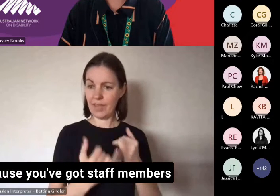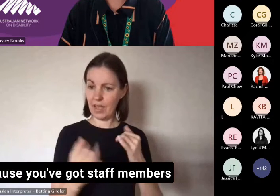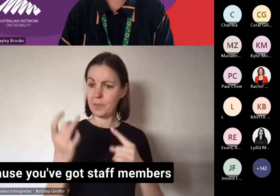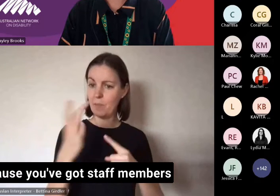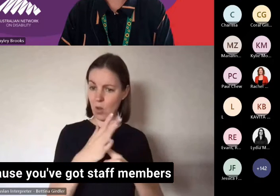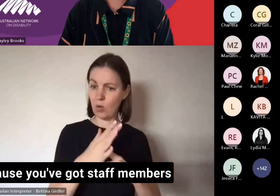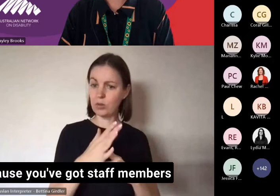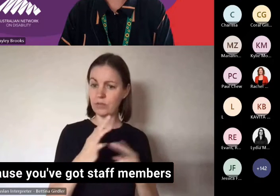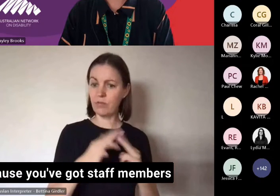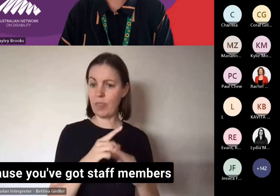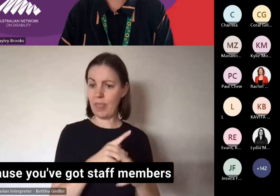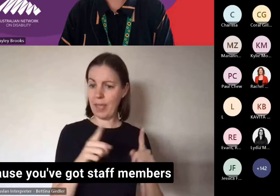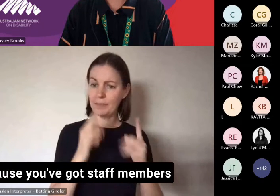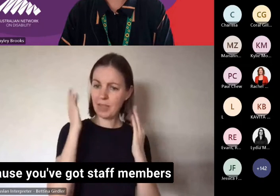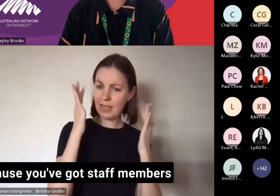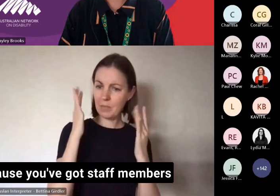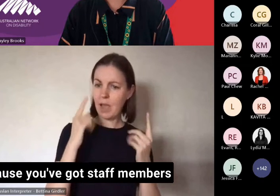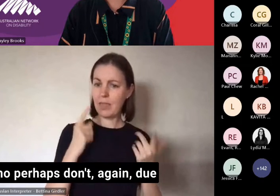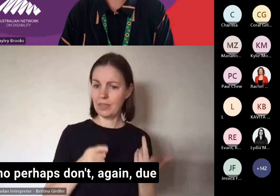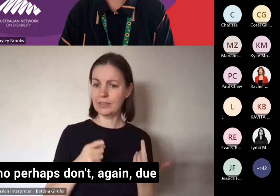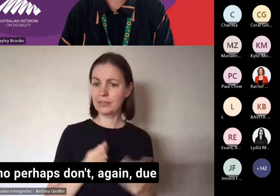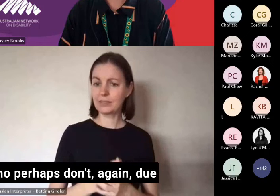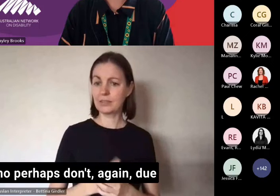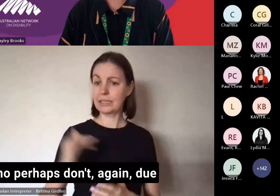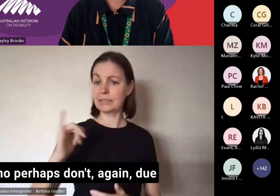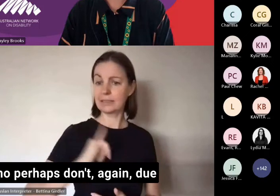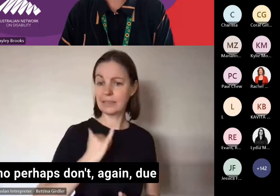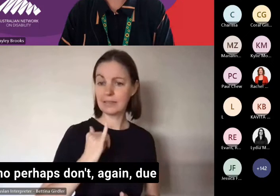this, because you've got staff members with a